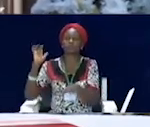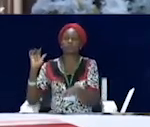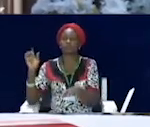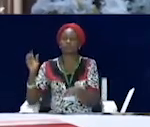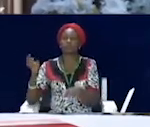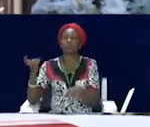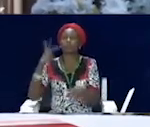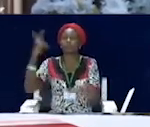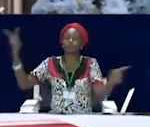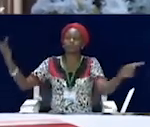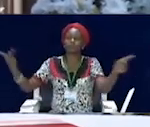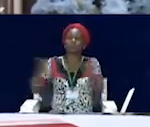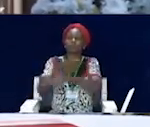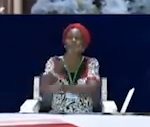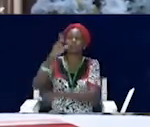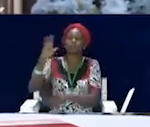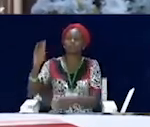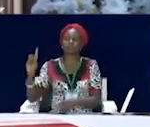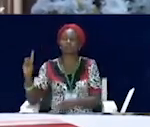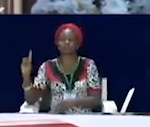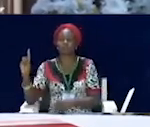was multiplied.